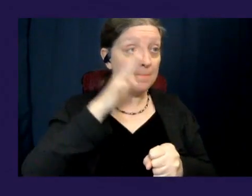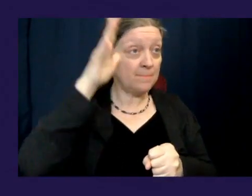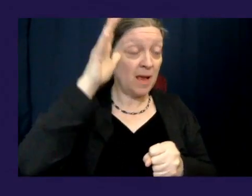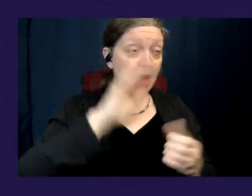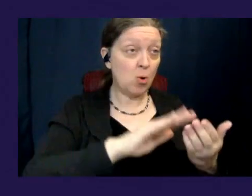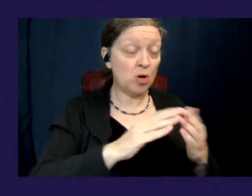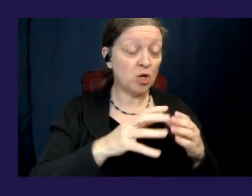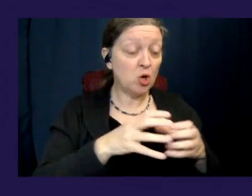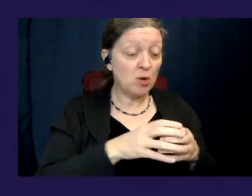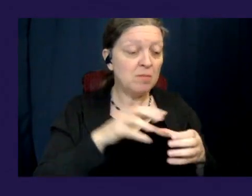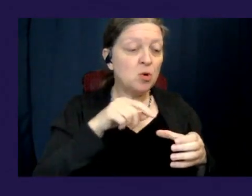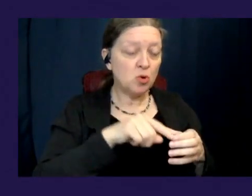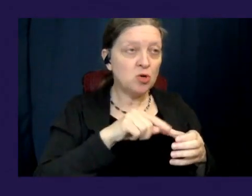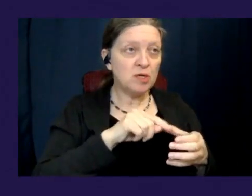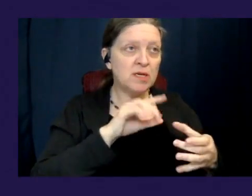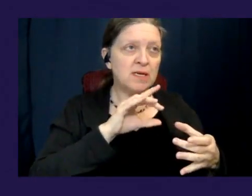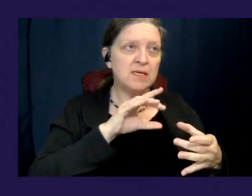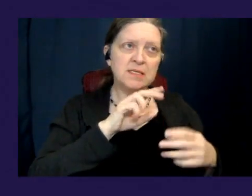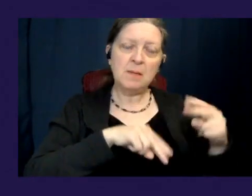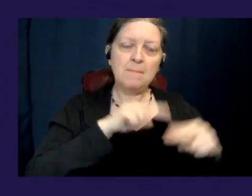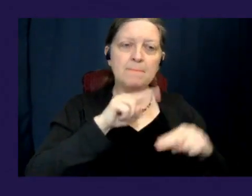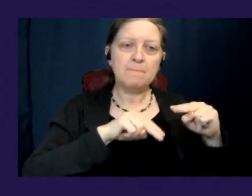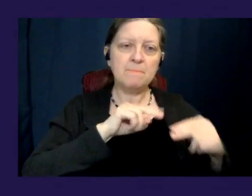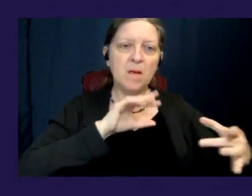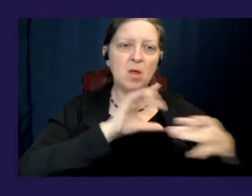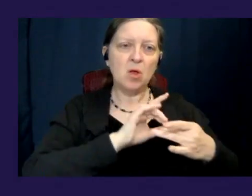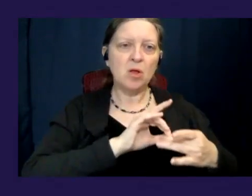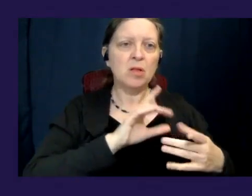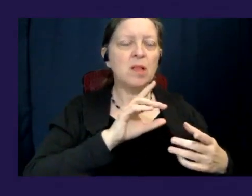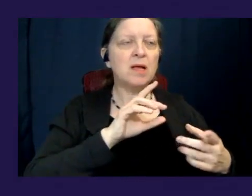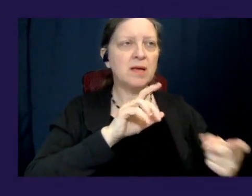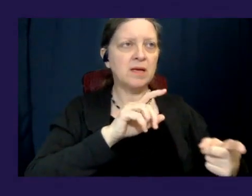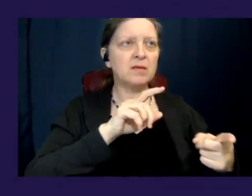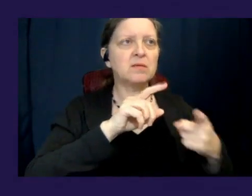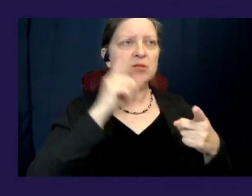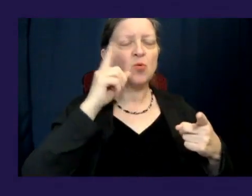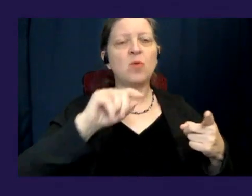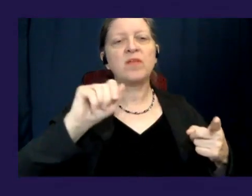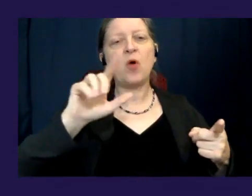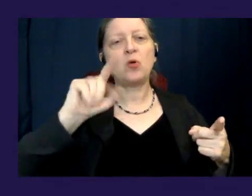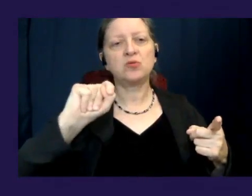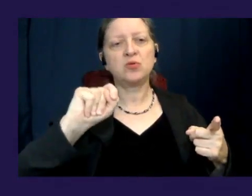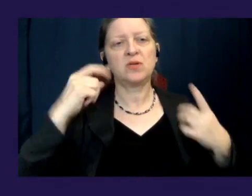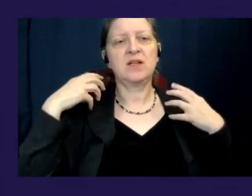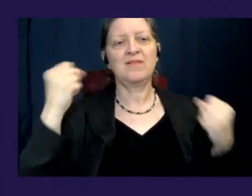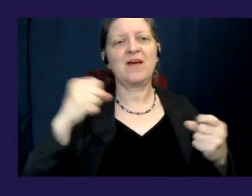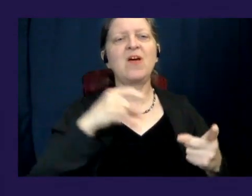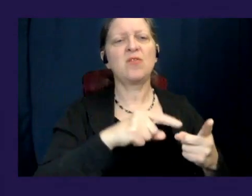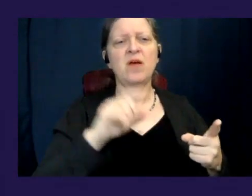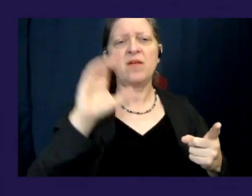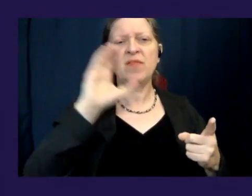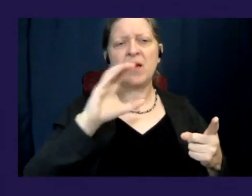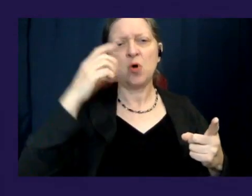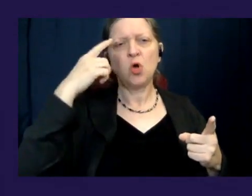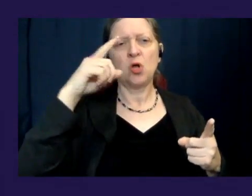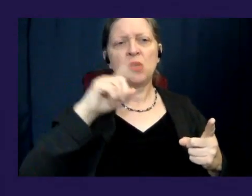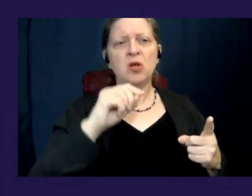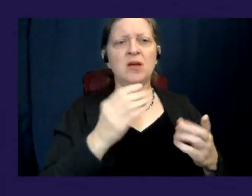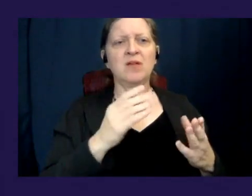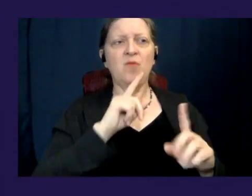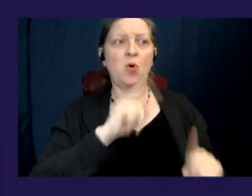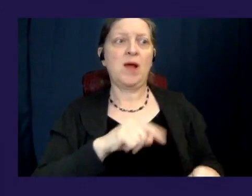alternative health. They were looking for answers for the kids. This was in January, before it was even a